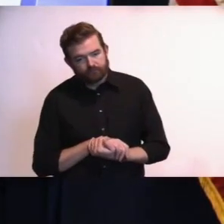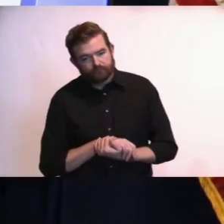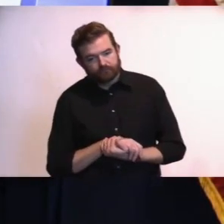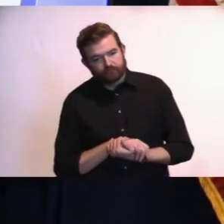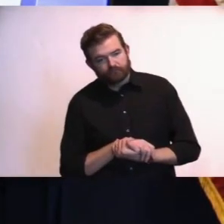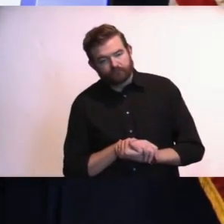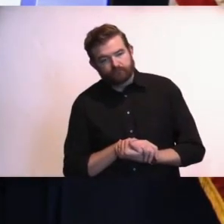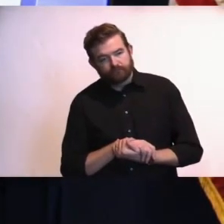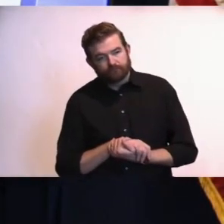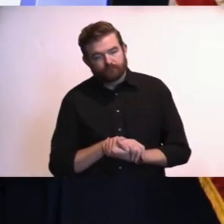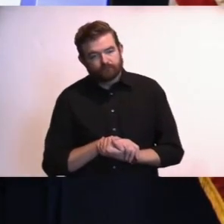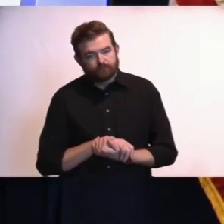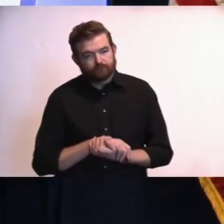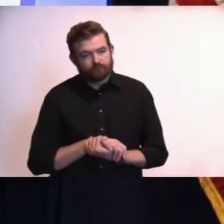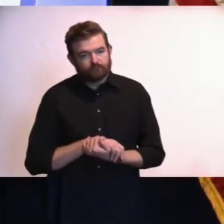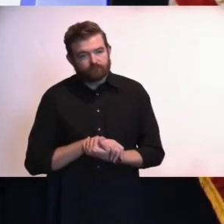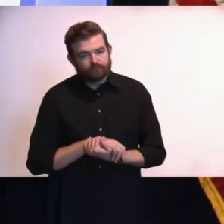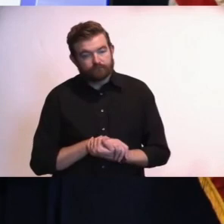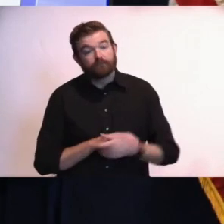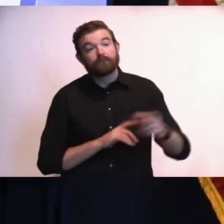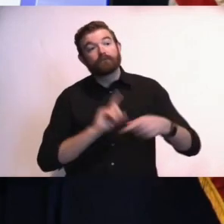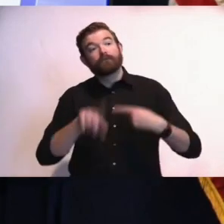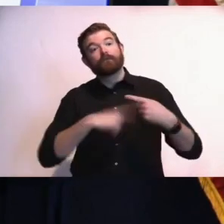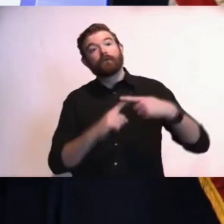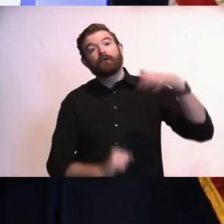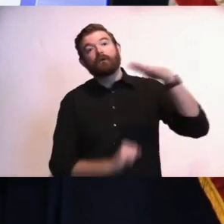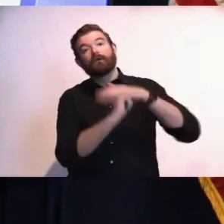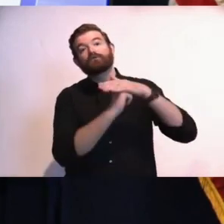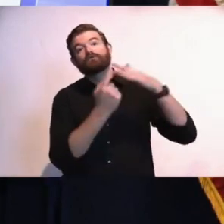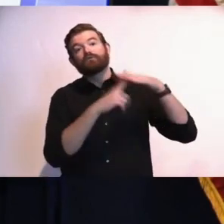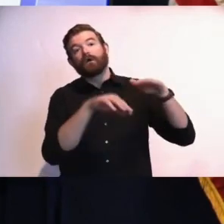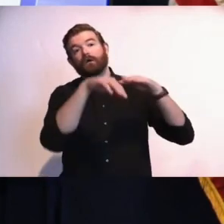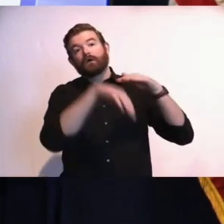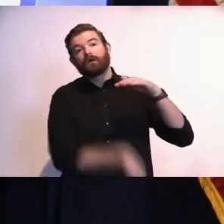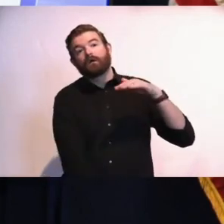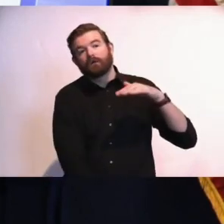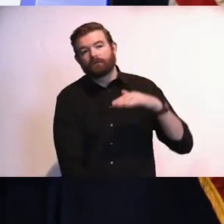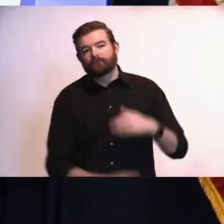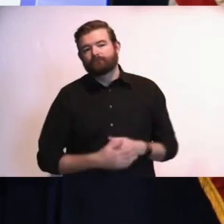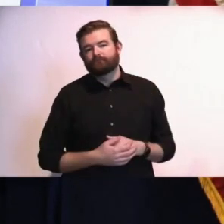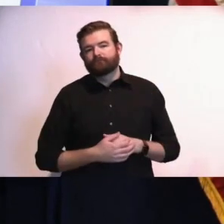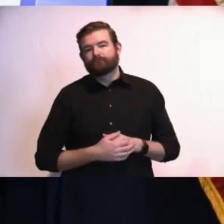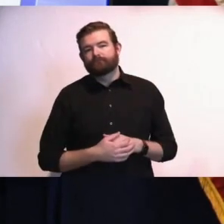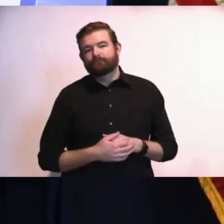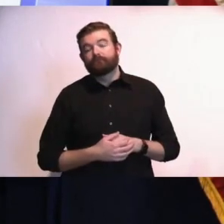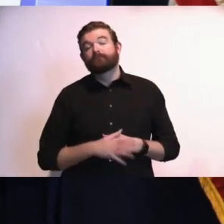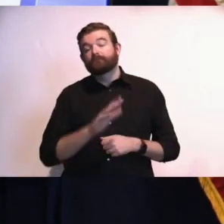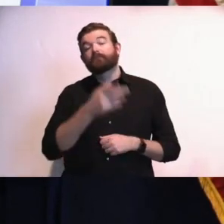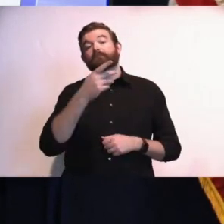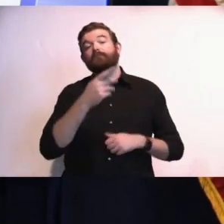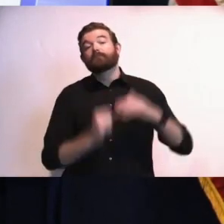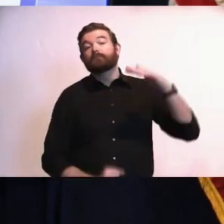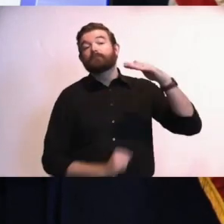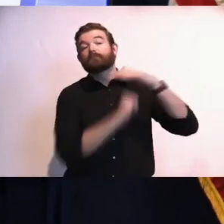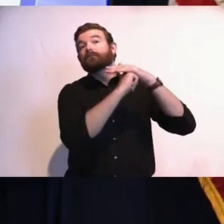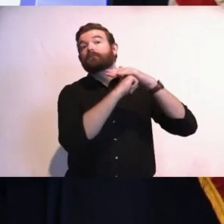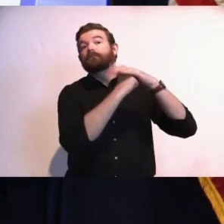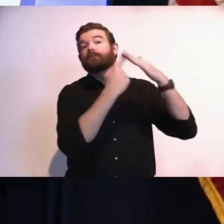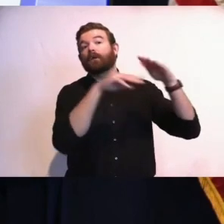Before we talk about when the peak will occur, we need a good definition of peak. The peak is actually the highest point before a